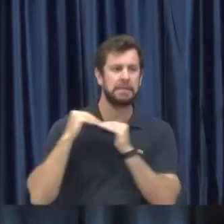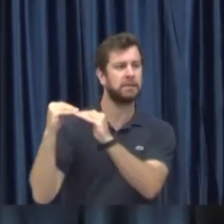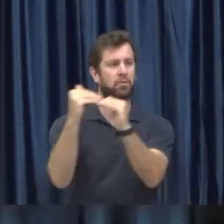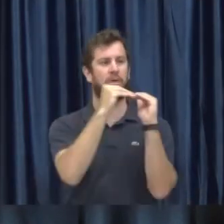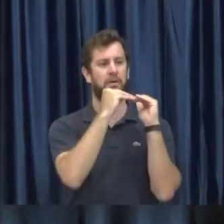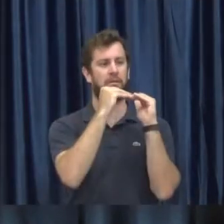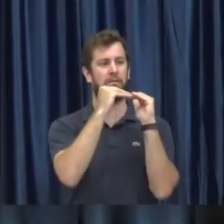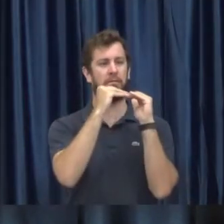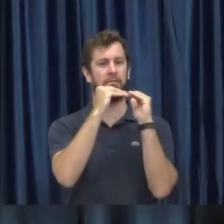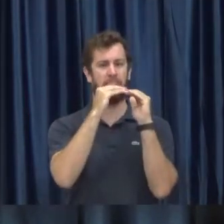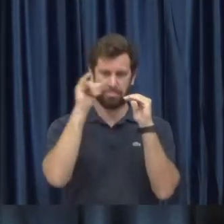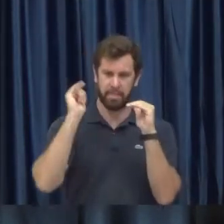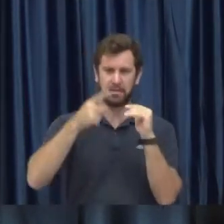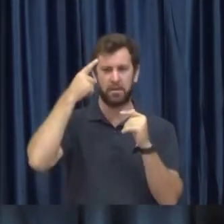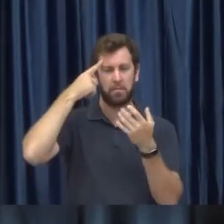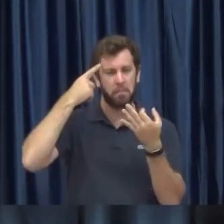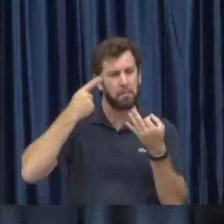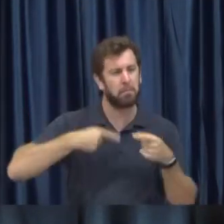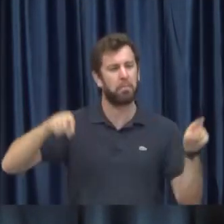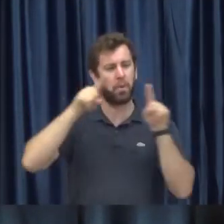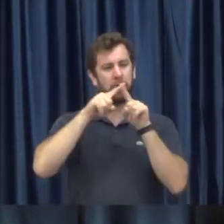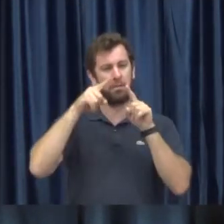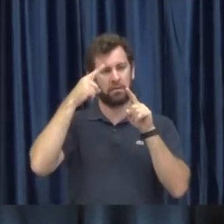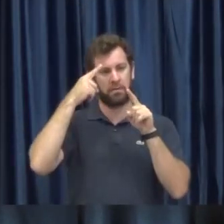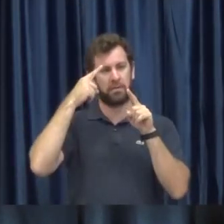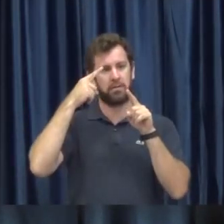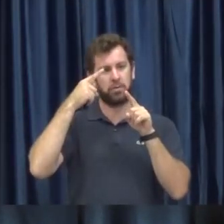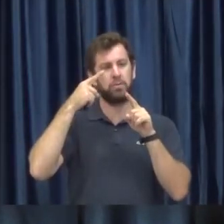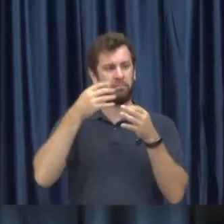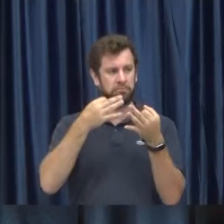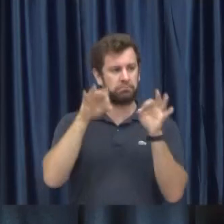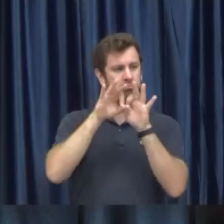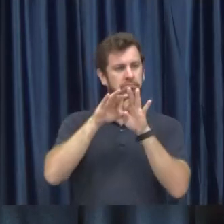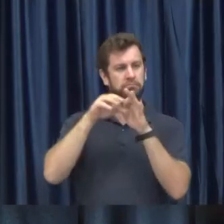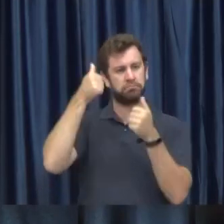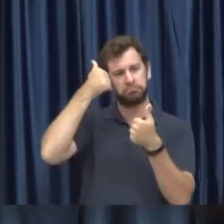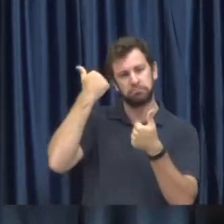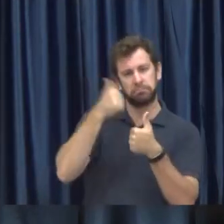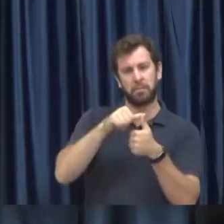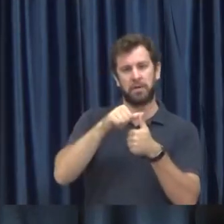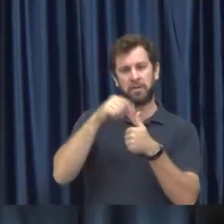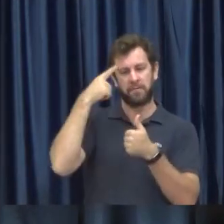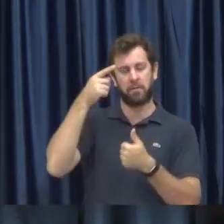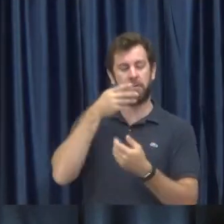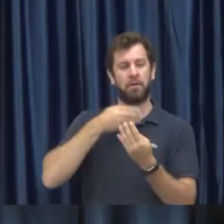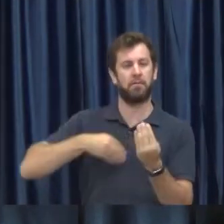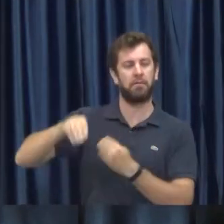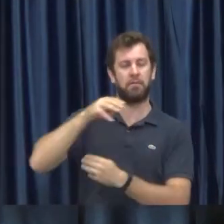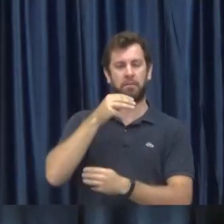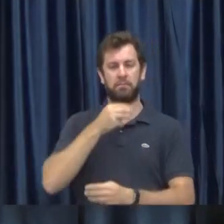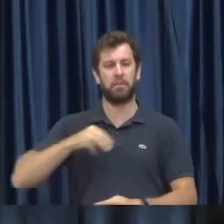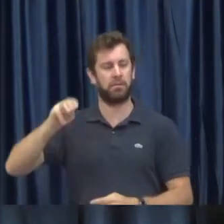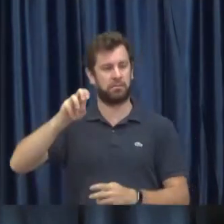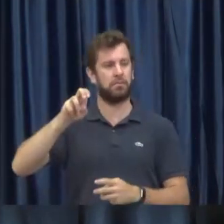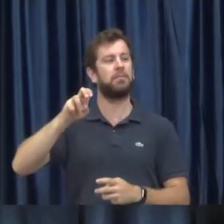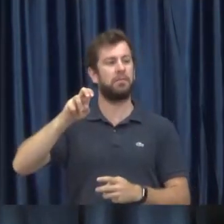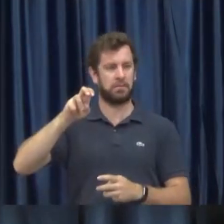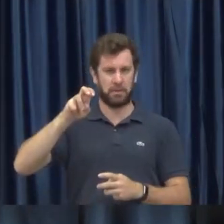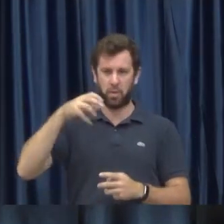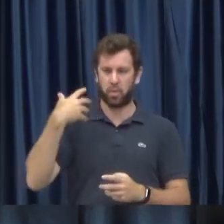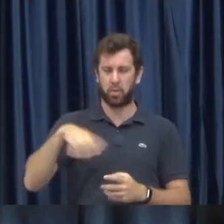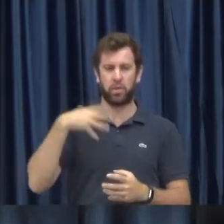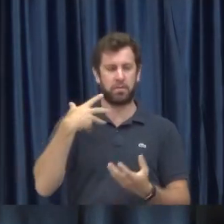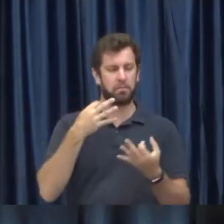what Hajj teaches us, and all of the pillars of Islam. Hajj teaches us sacrifice,